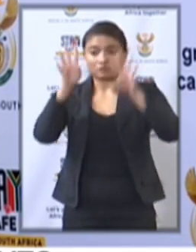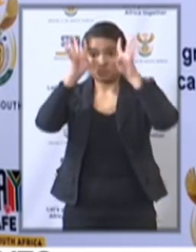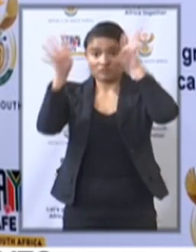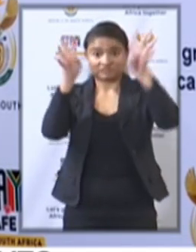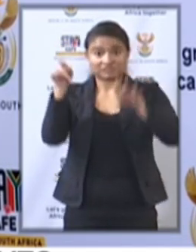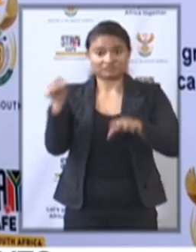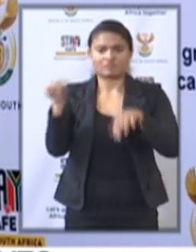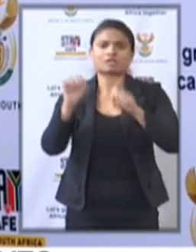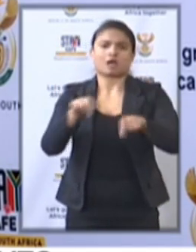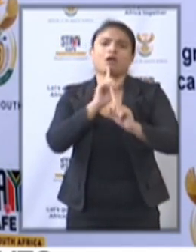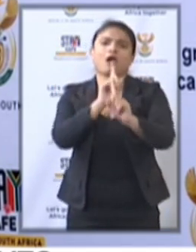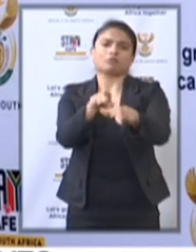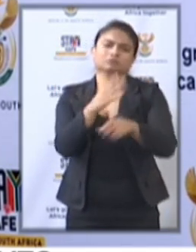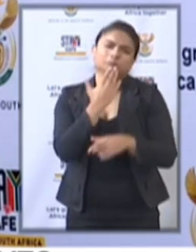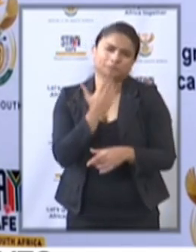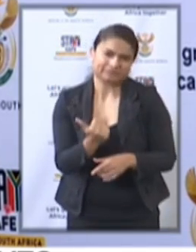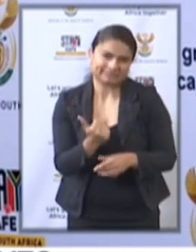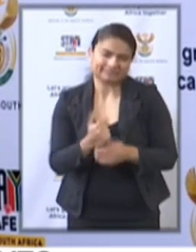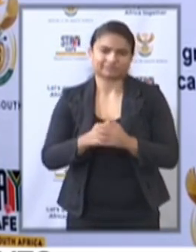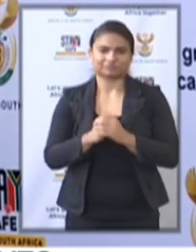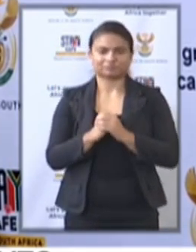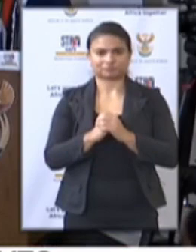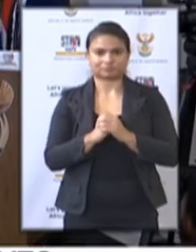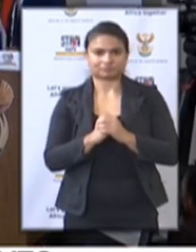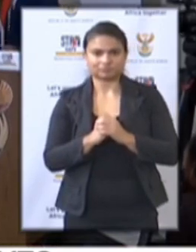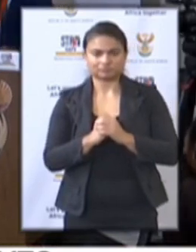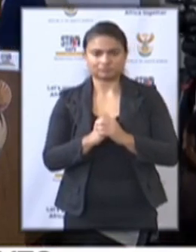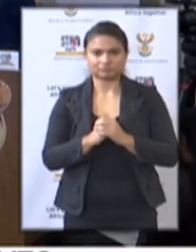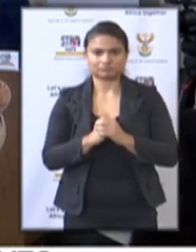can come forward, please. Oh, thank you.